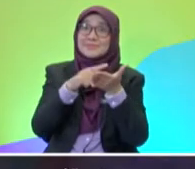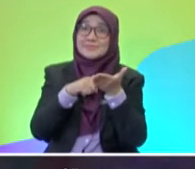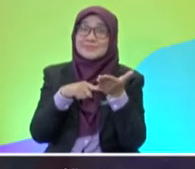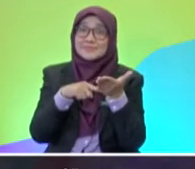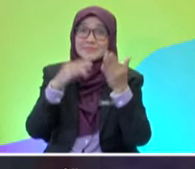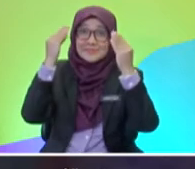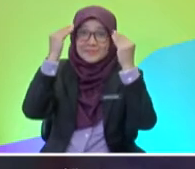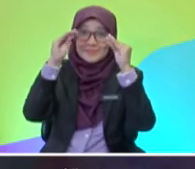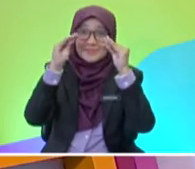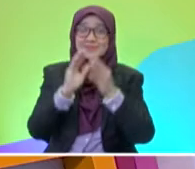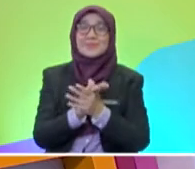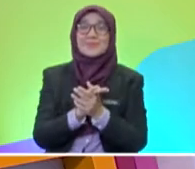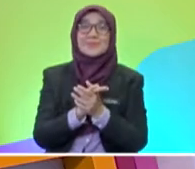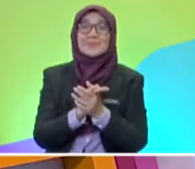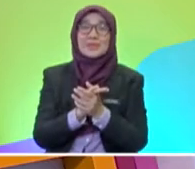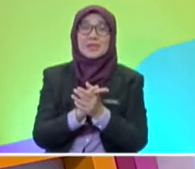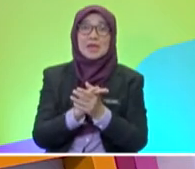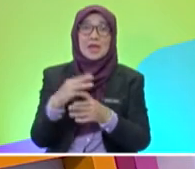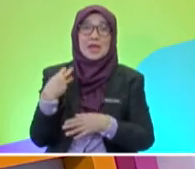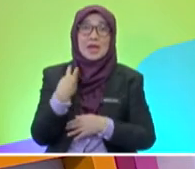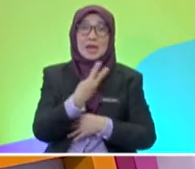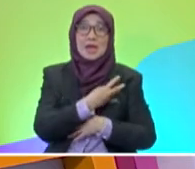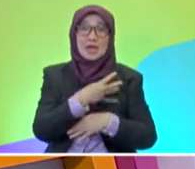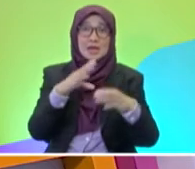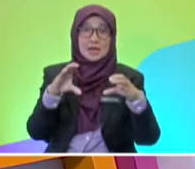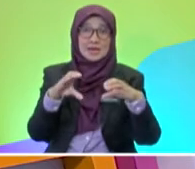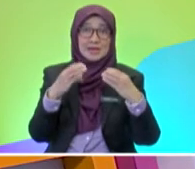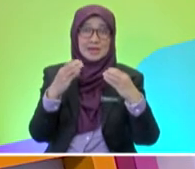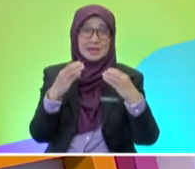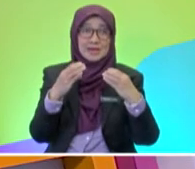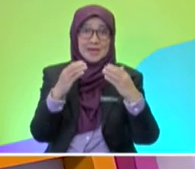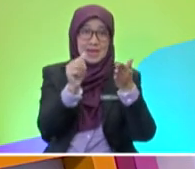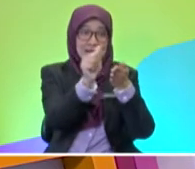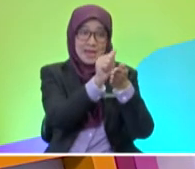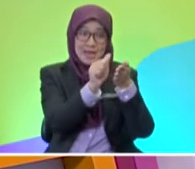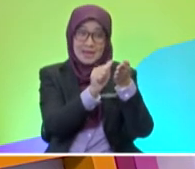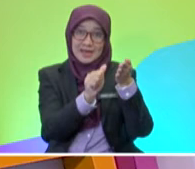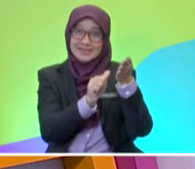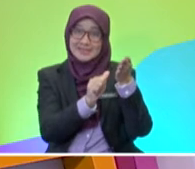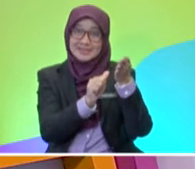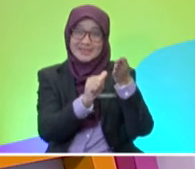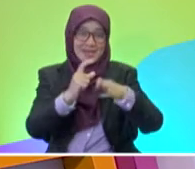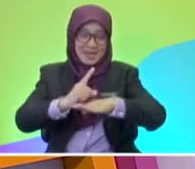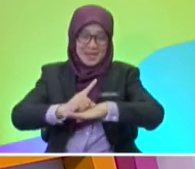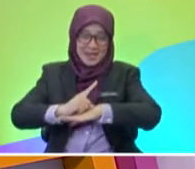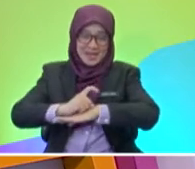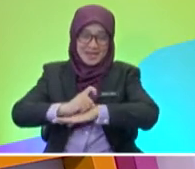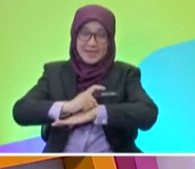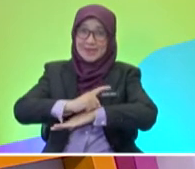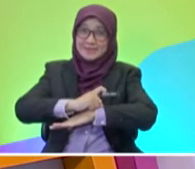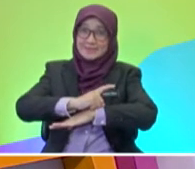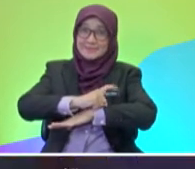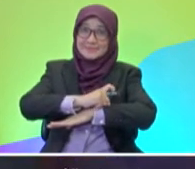Okay, for this segment, we are going to create a caterpillar craft. We're going to create